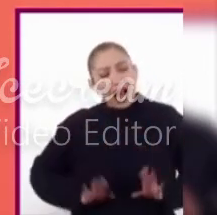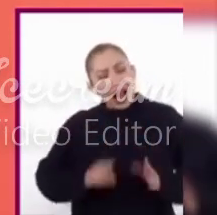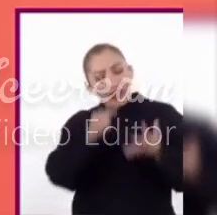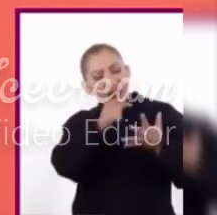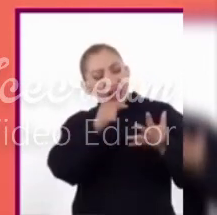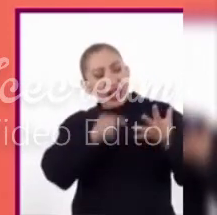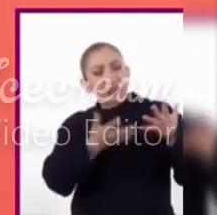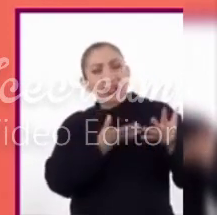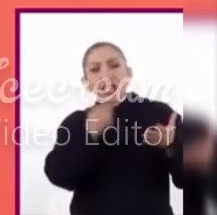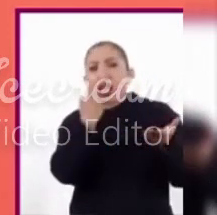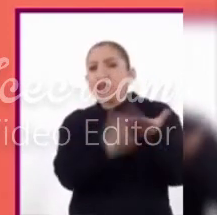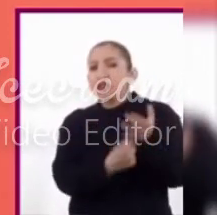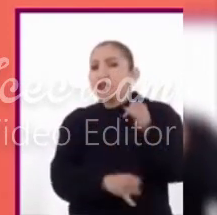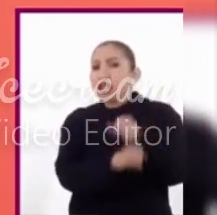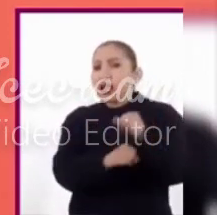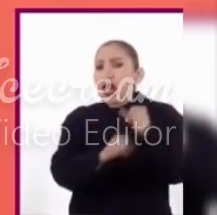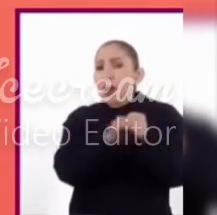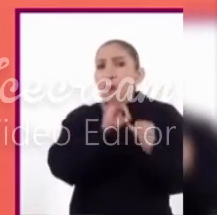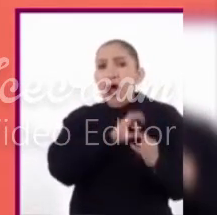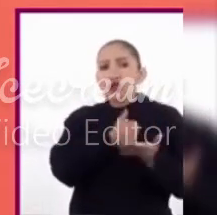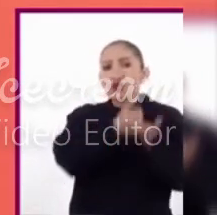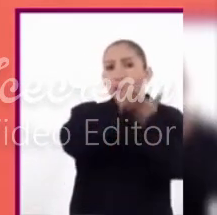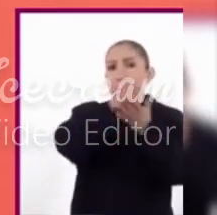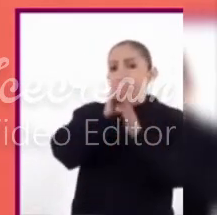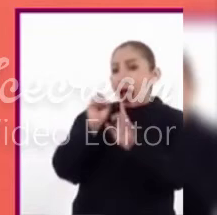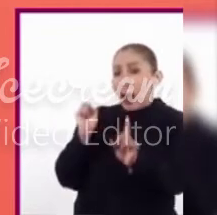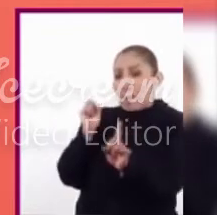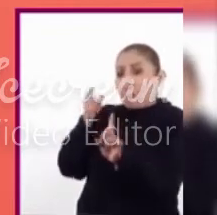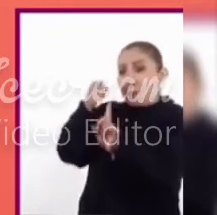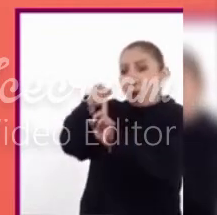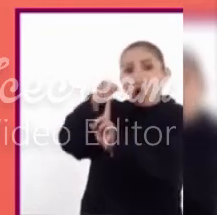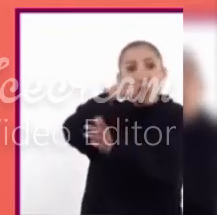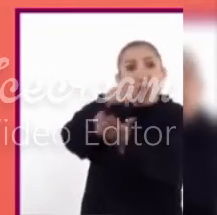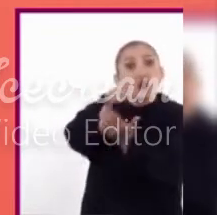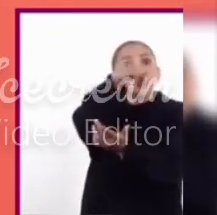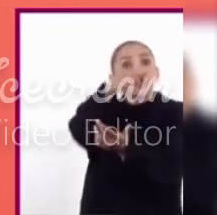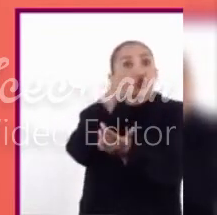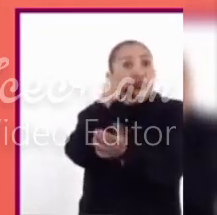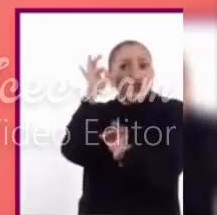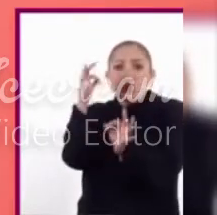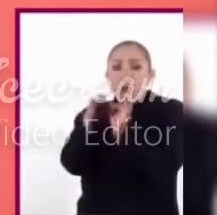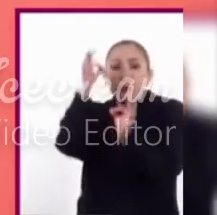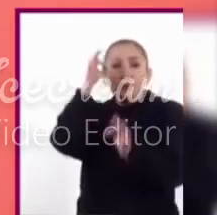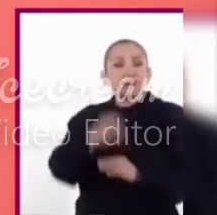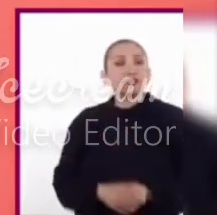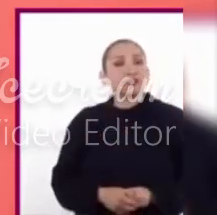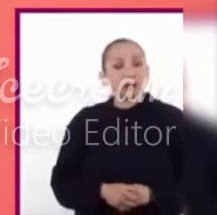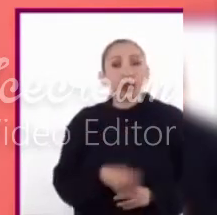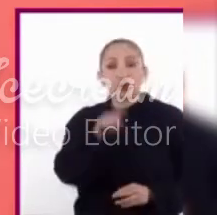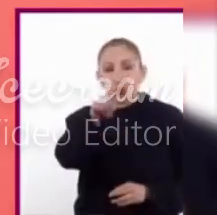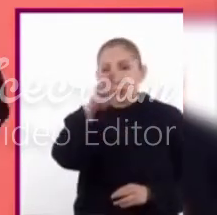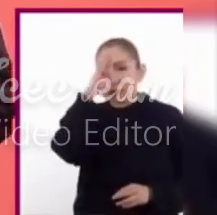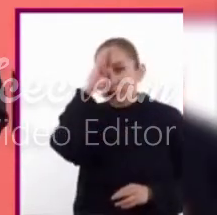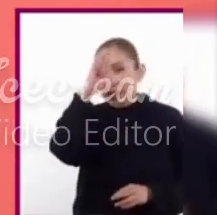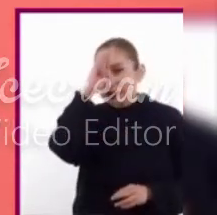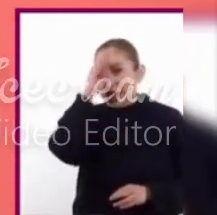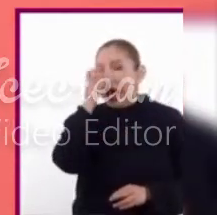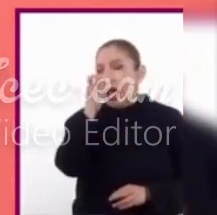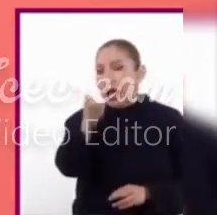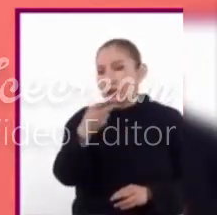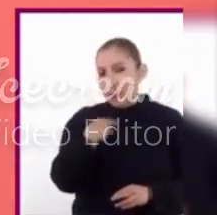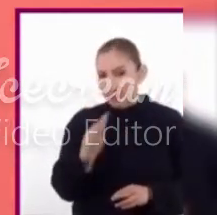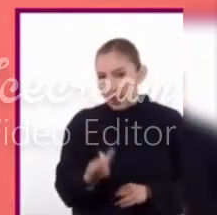características tiene Internet que permite enviar mensajes exactamente a donde ustedes lo decidan? Reflexionen acerca de